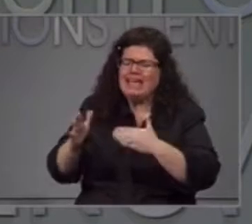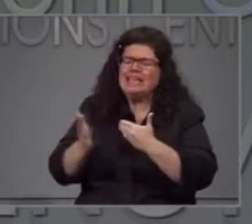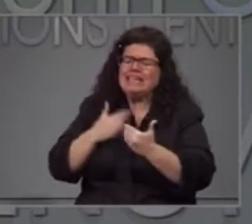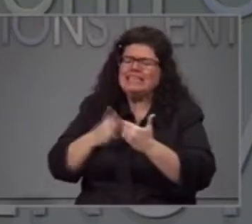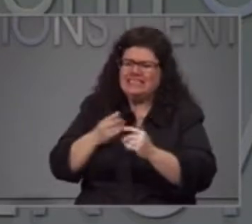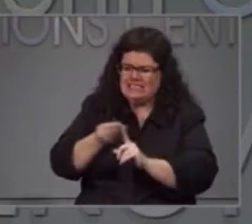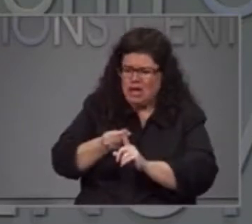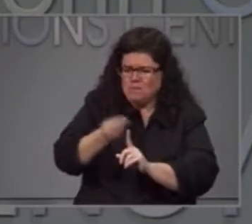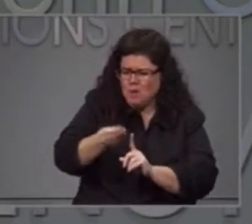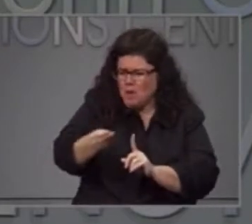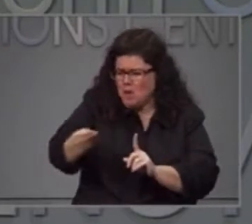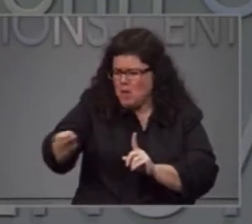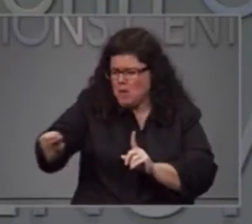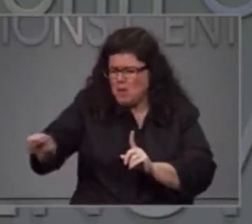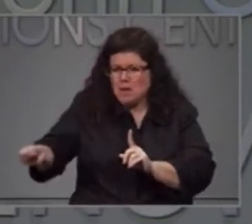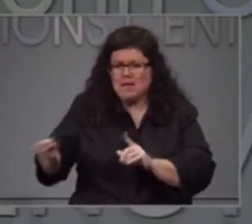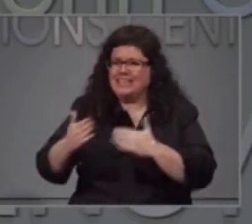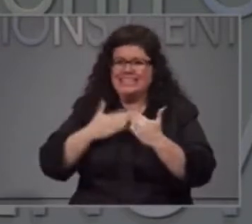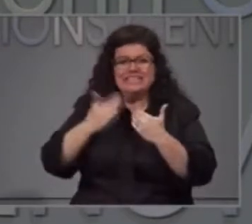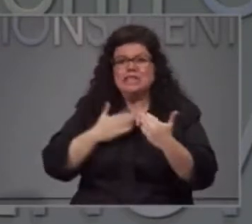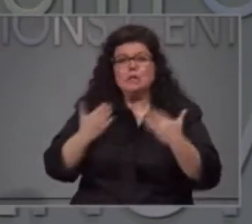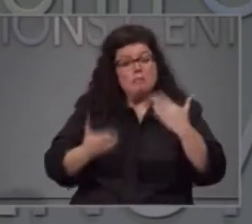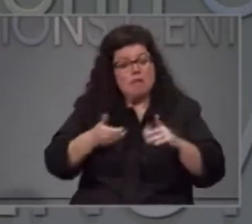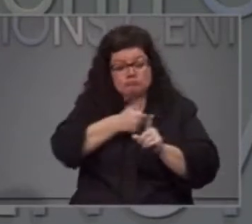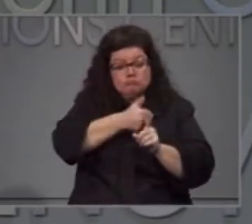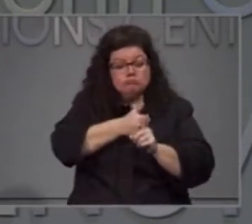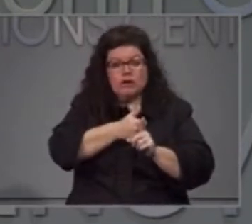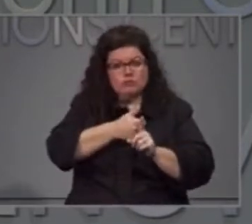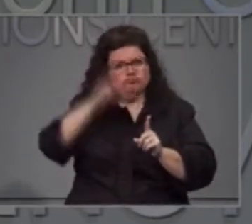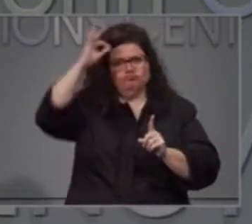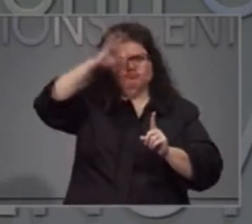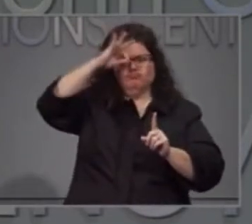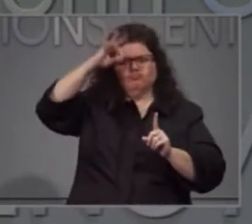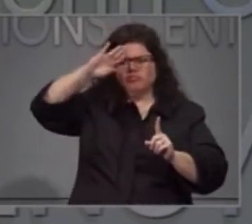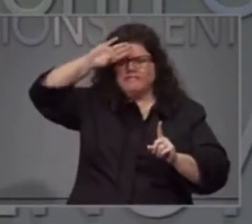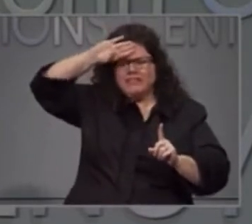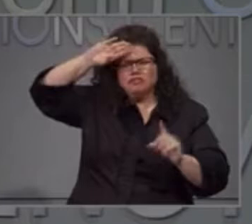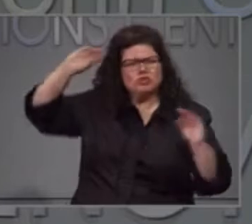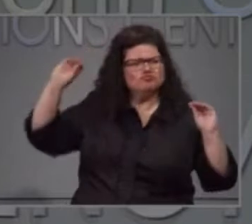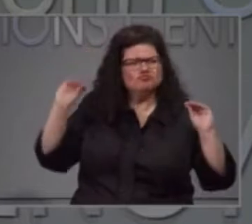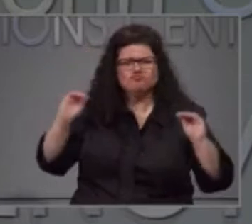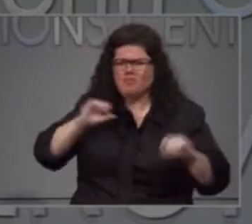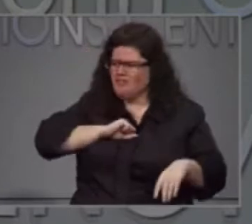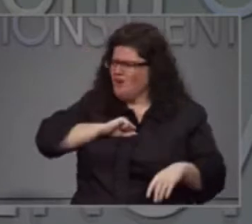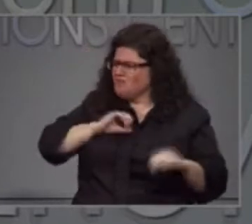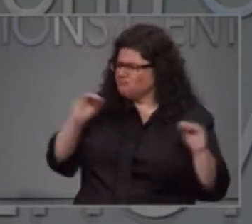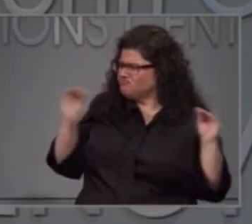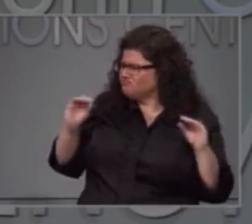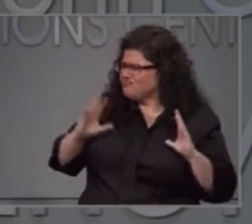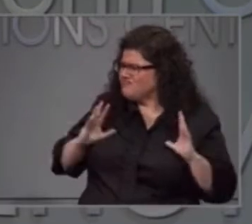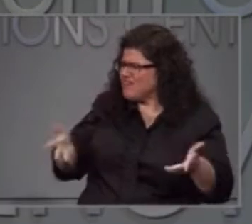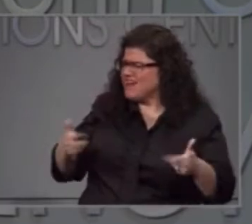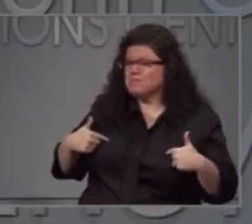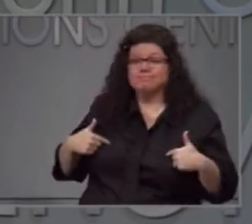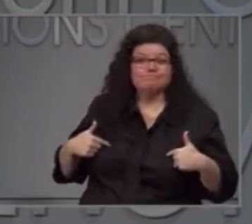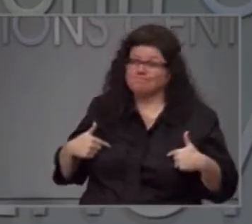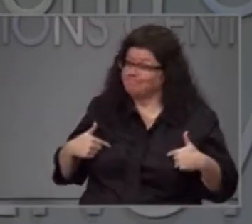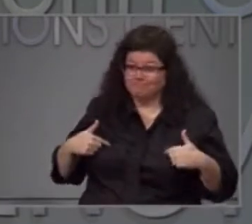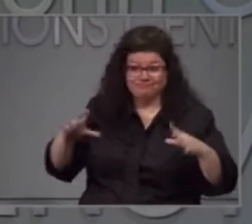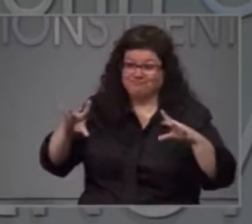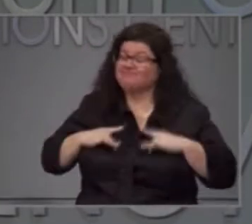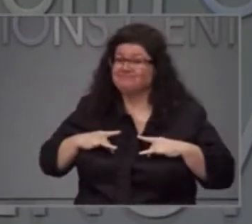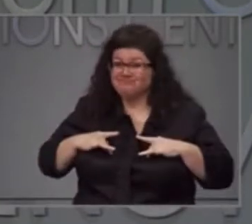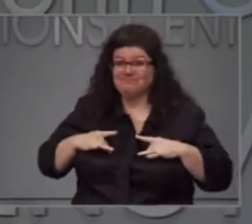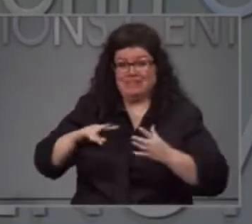before a person is showing symptoms like a fever or a cough. This increased testing will tell us which employees